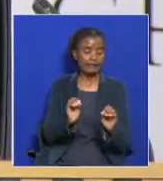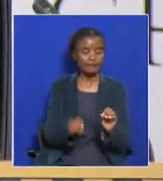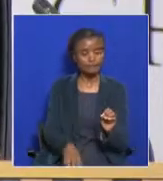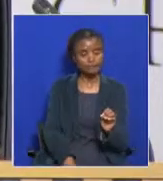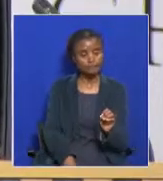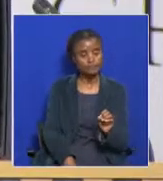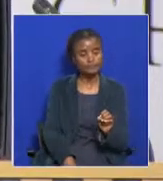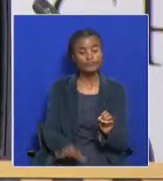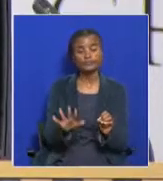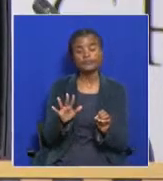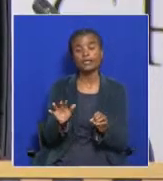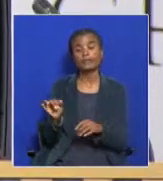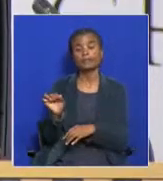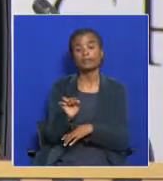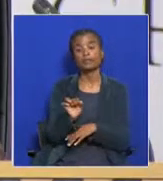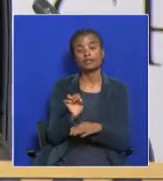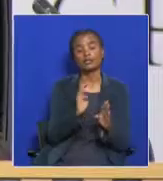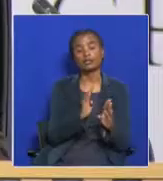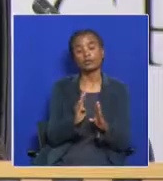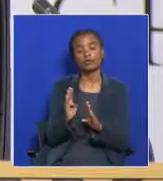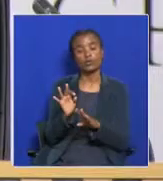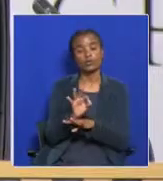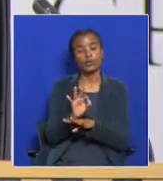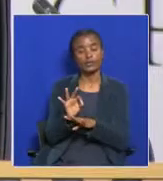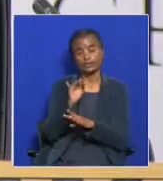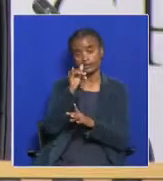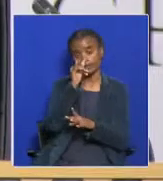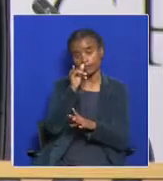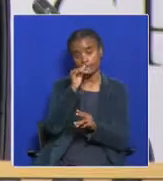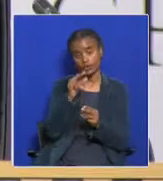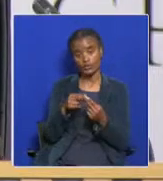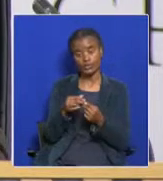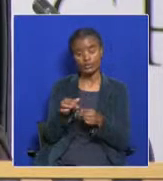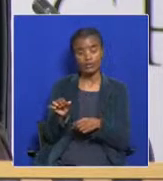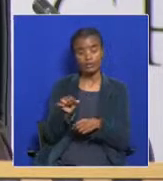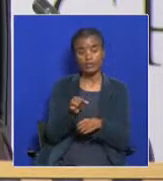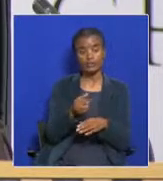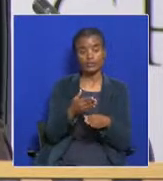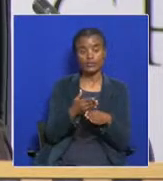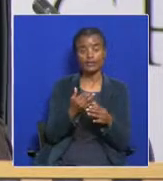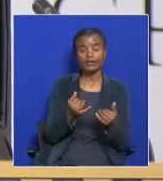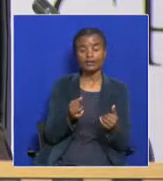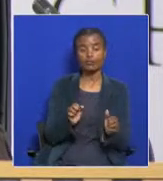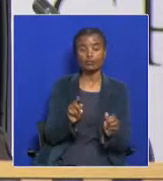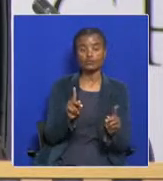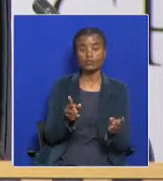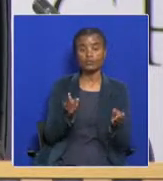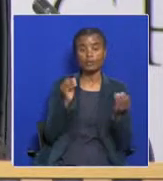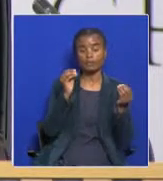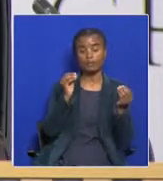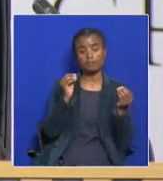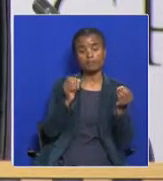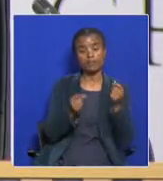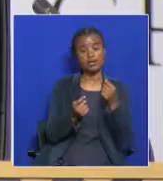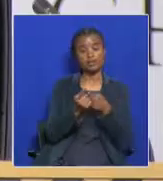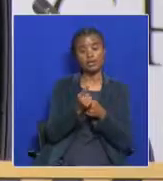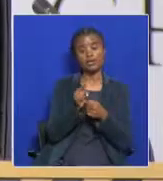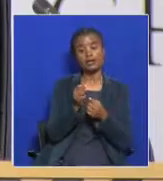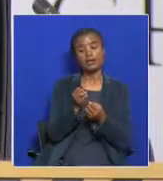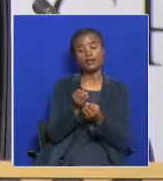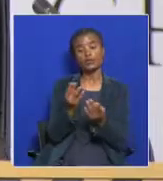crime, and when this opportunity came up, most of those Saneb members that were